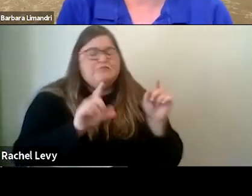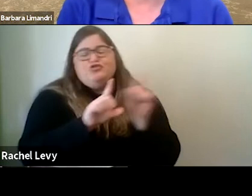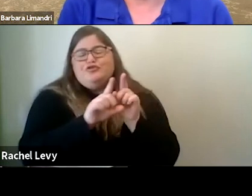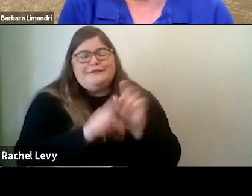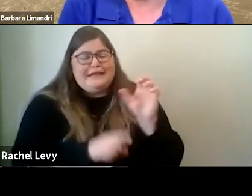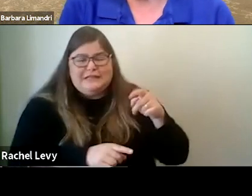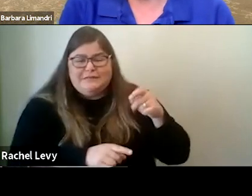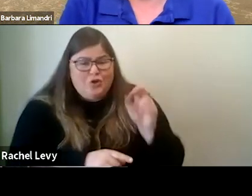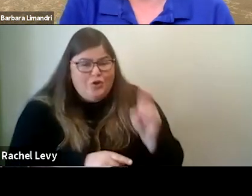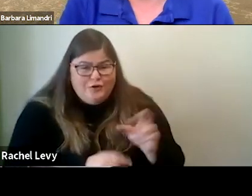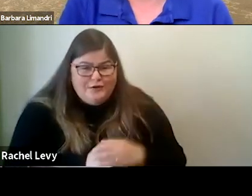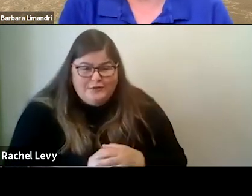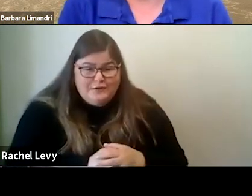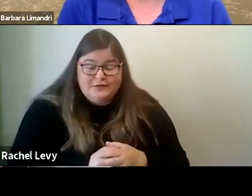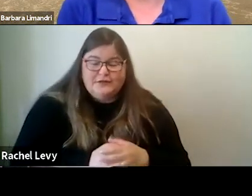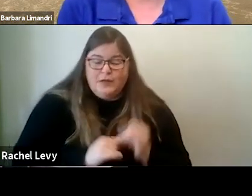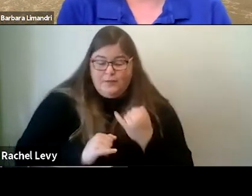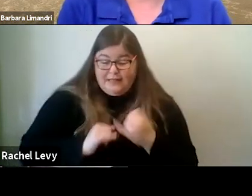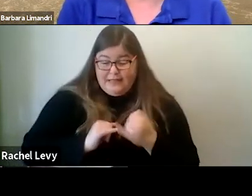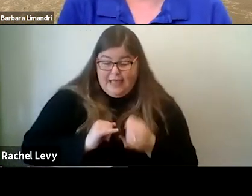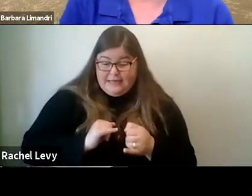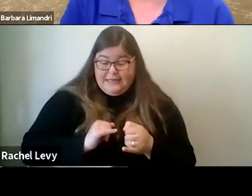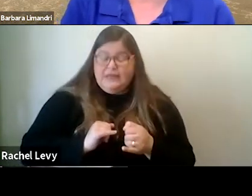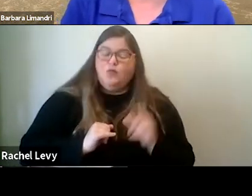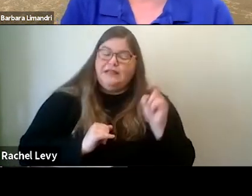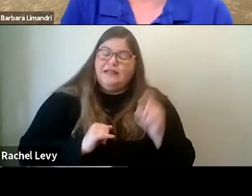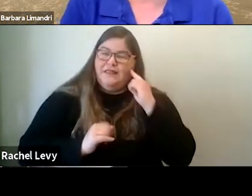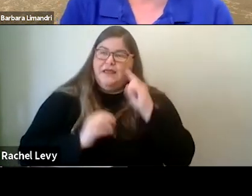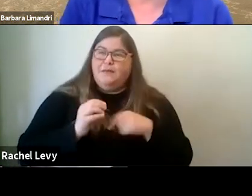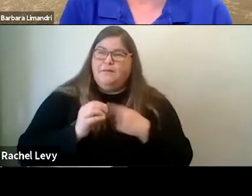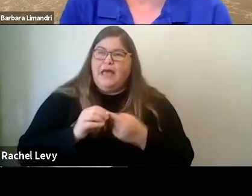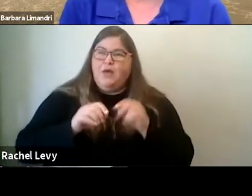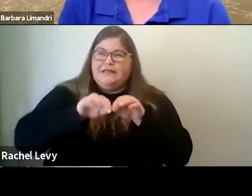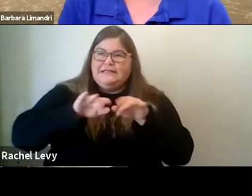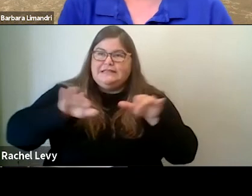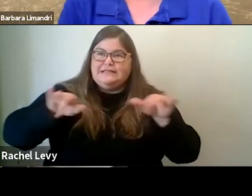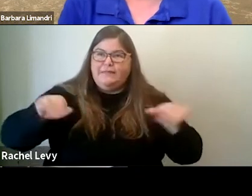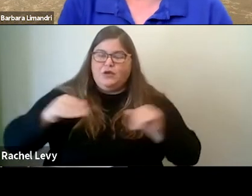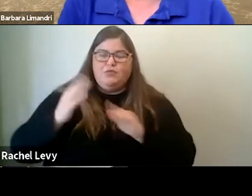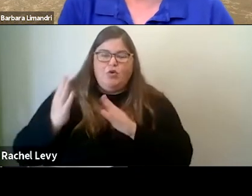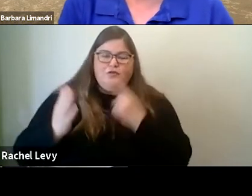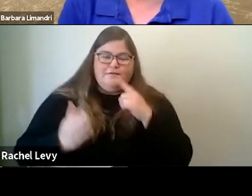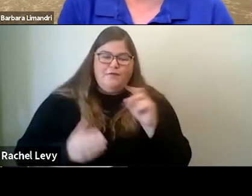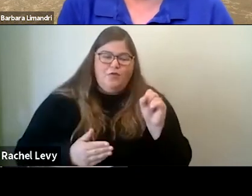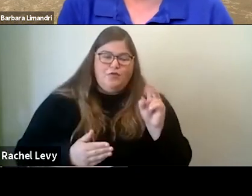point is we need to consider systemic approach to suicide prevention. I think that